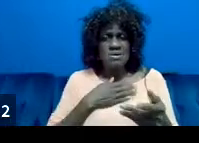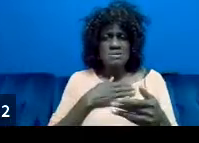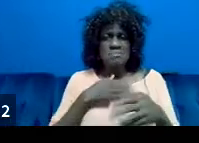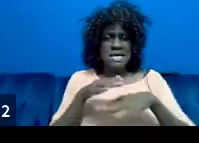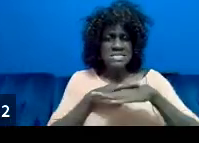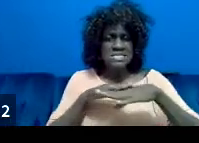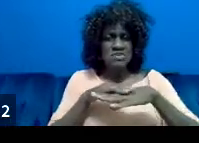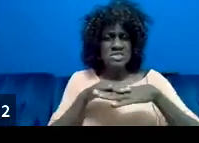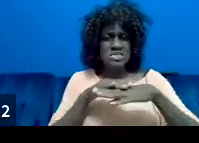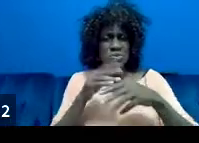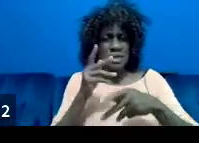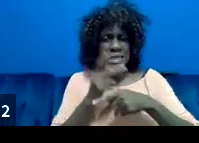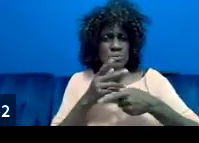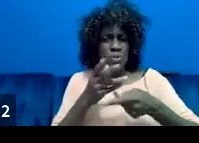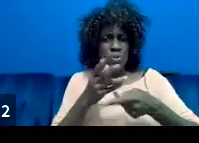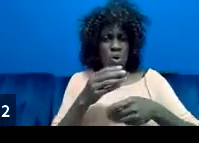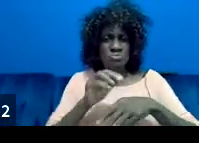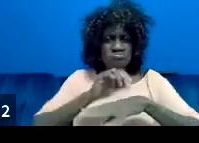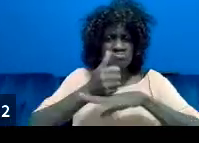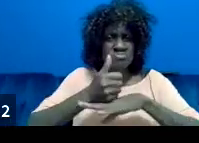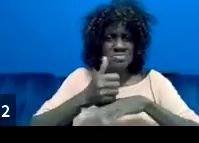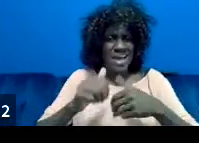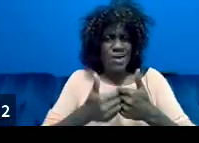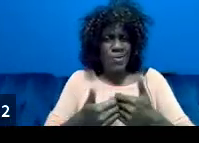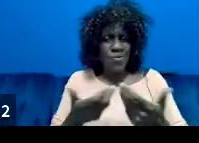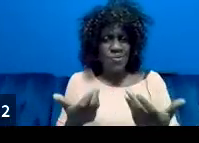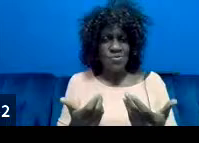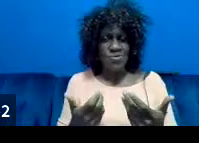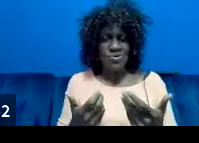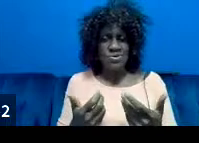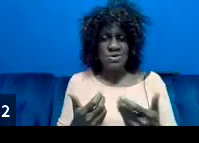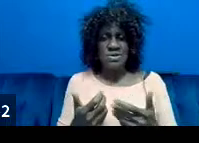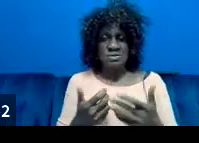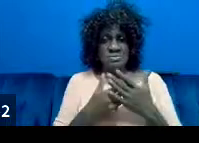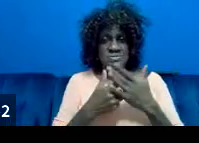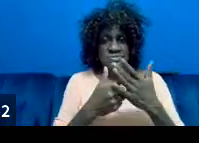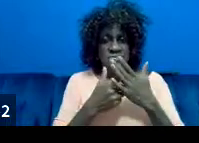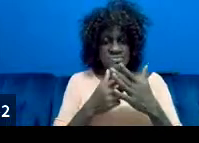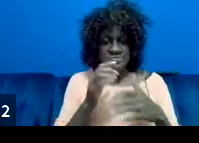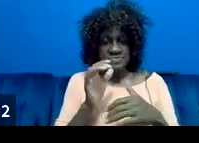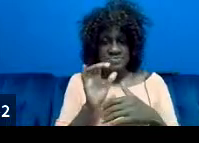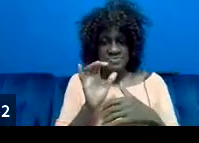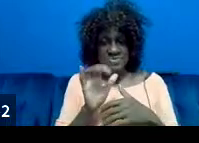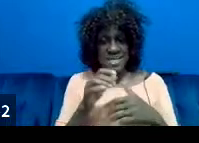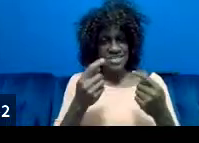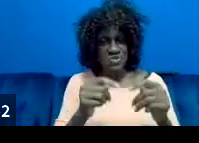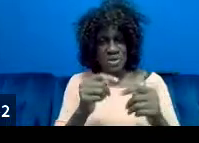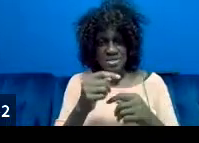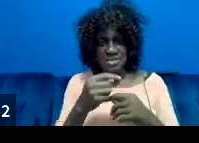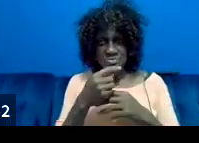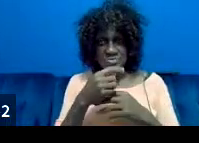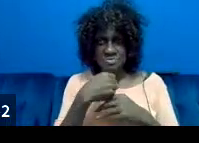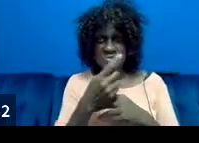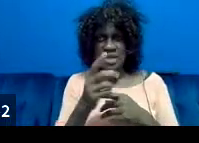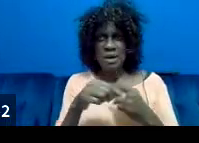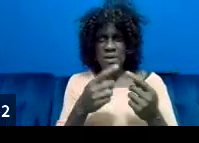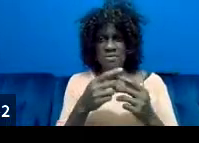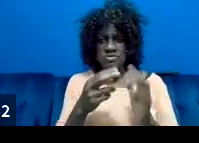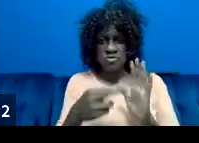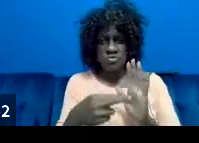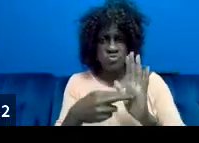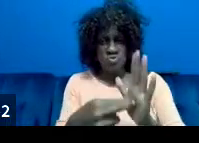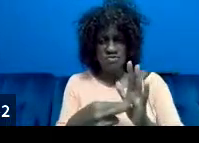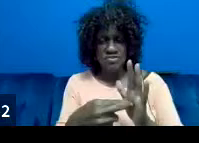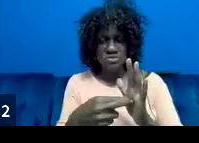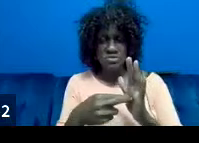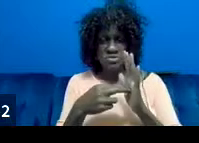be maintained or installed? To talk about that, I tried to tell you about the reference standards,